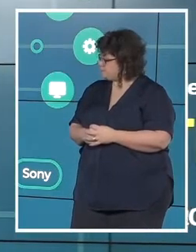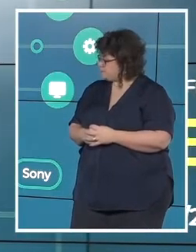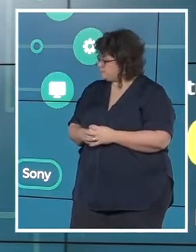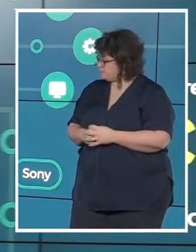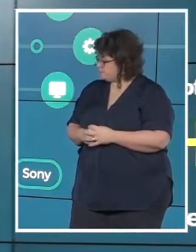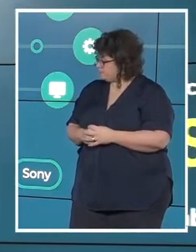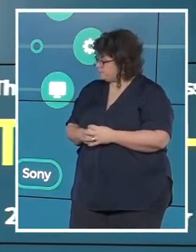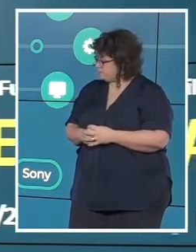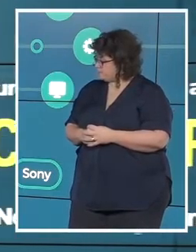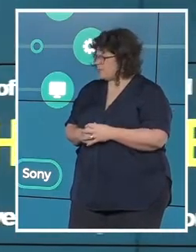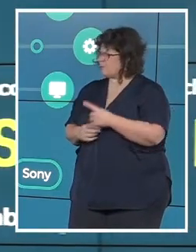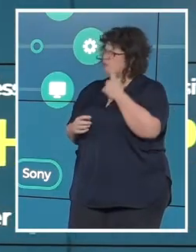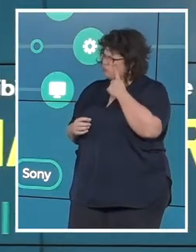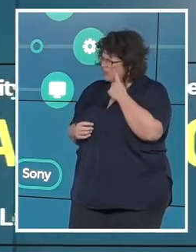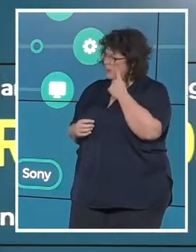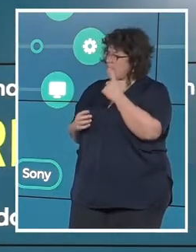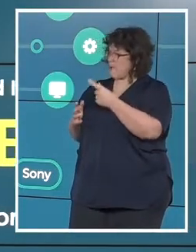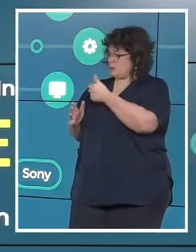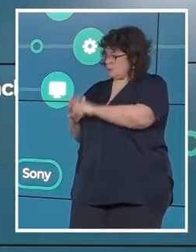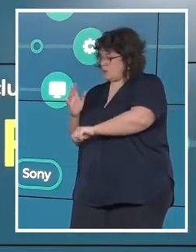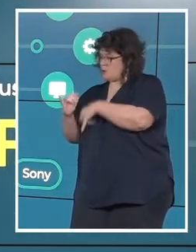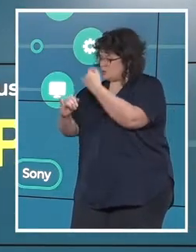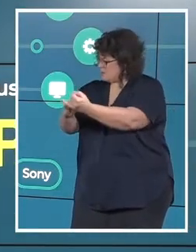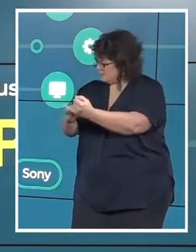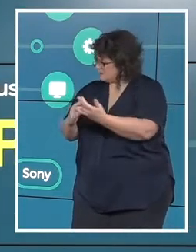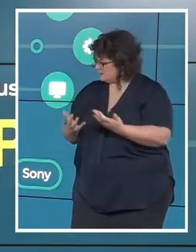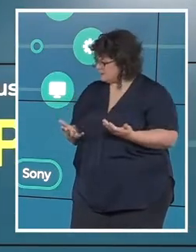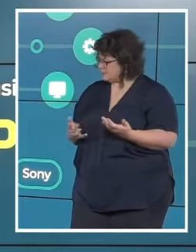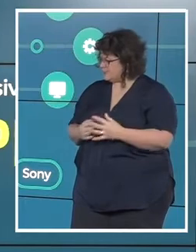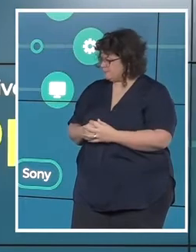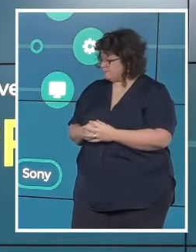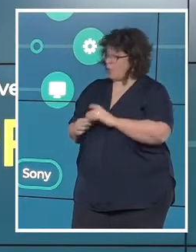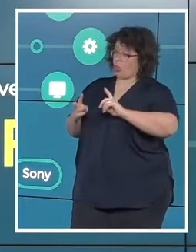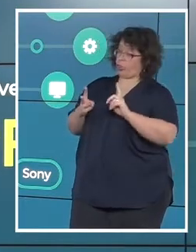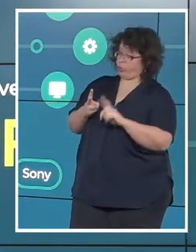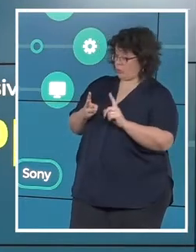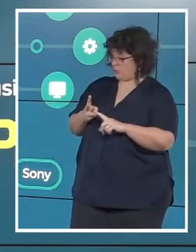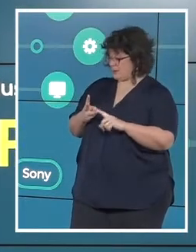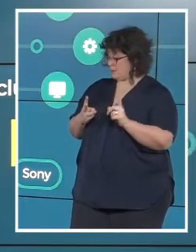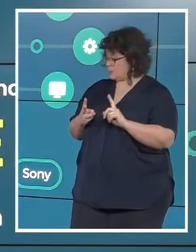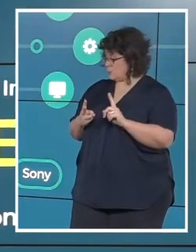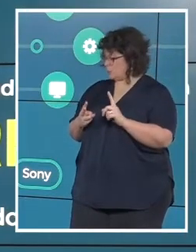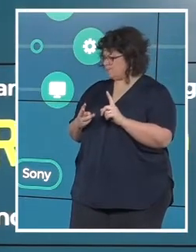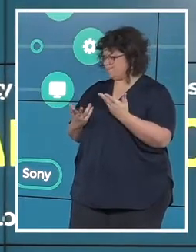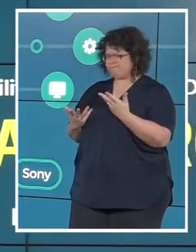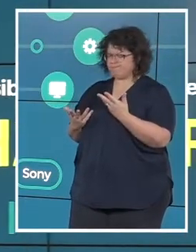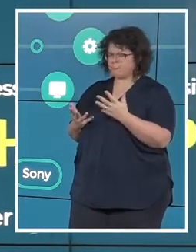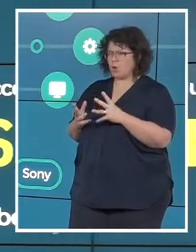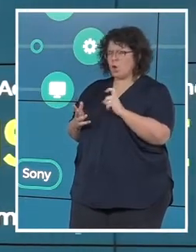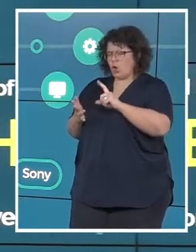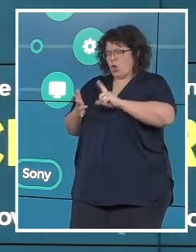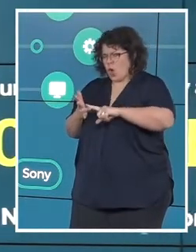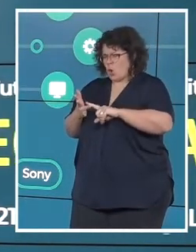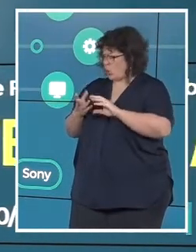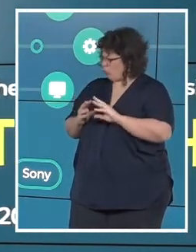that we need to think about is really around co-creation. How can we build together? How do we ensure that together